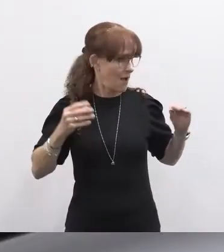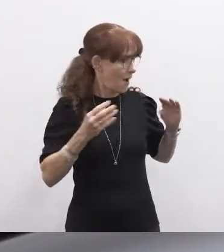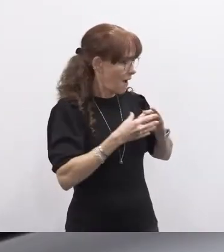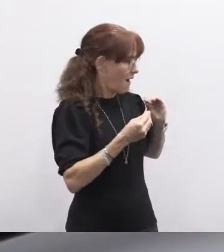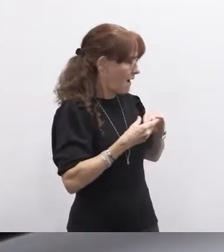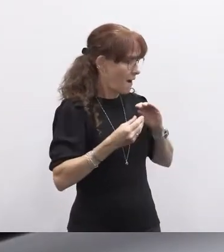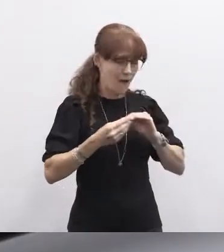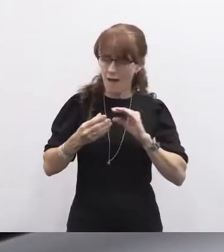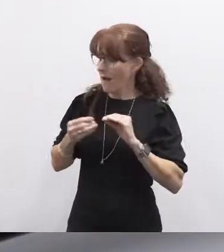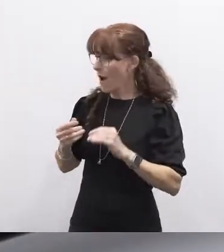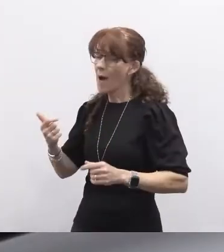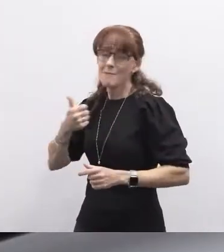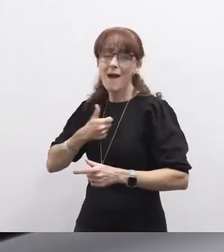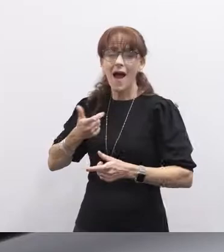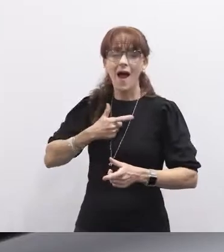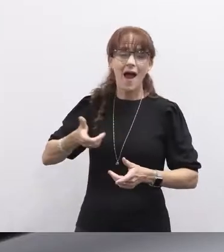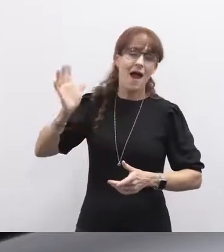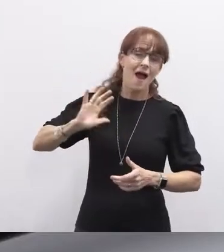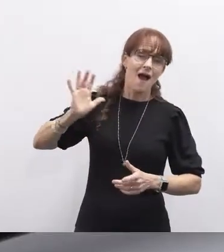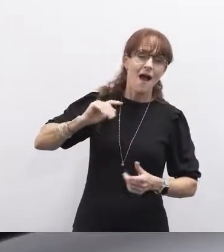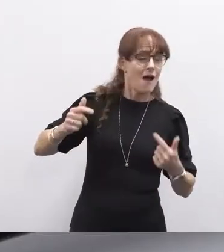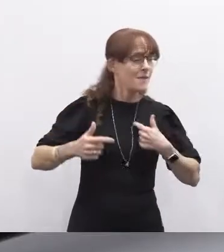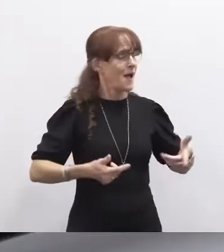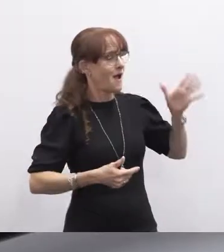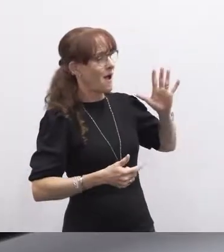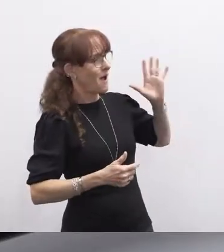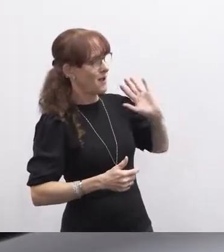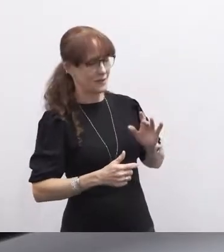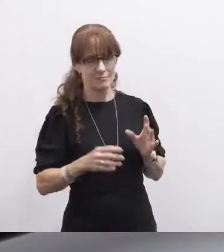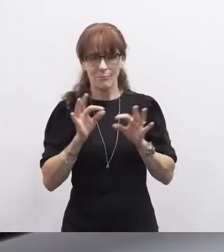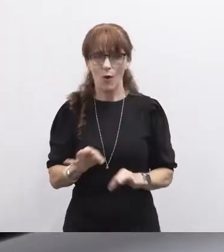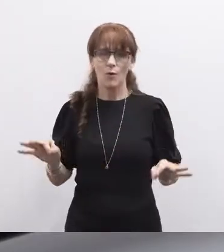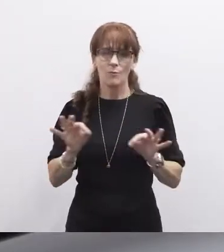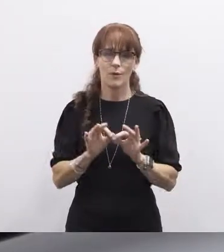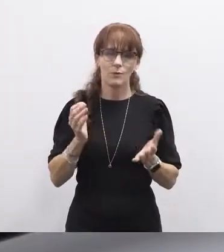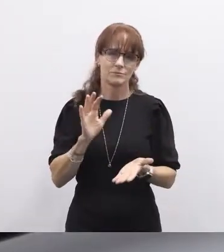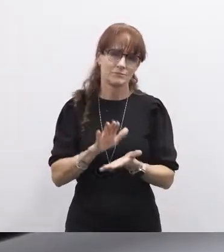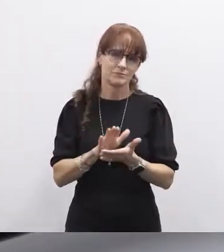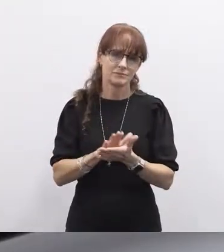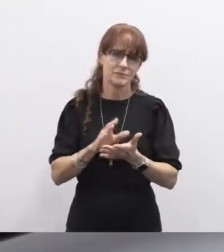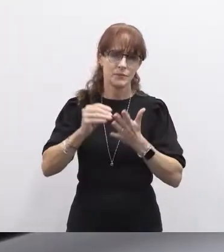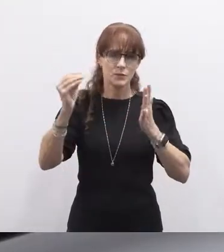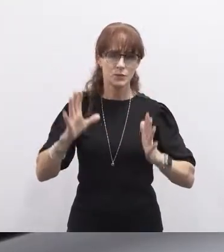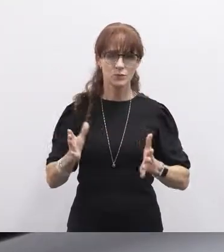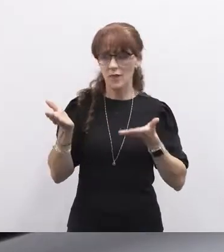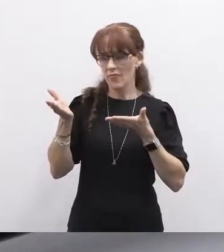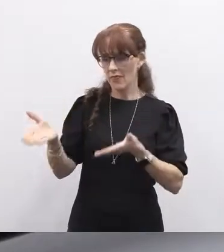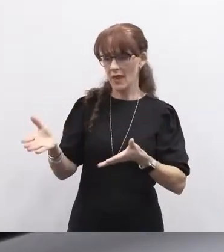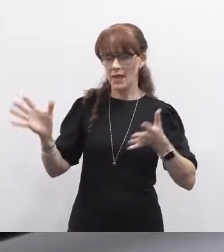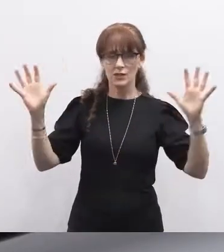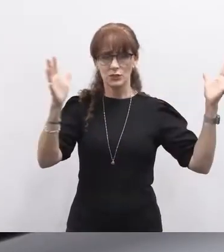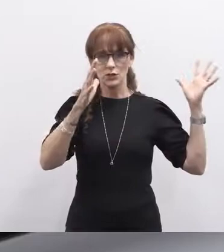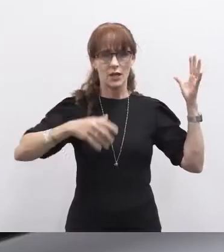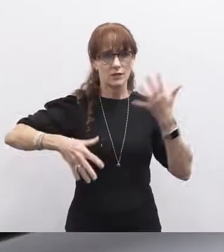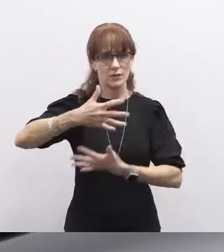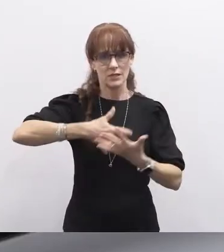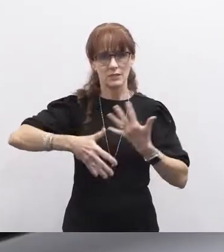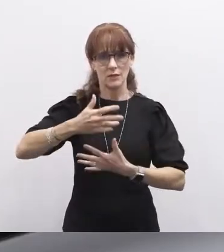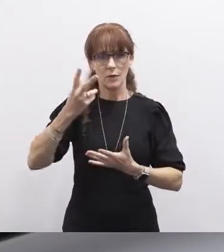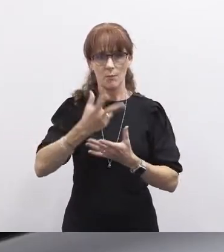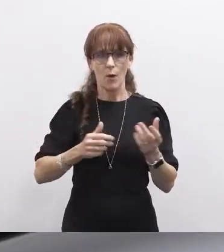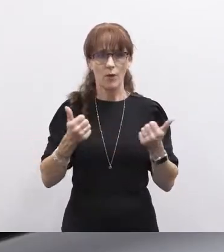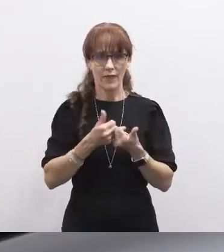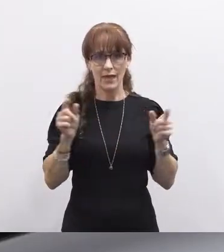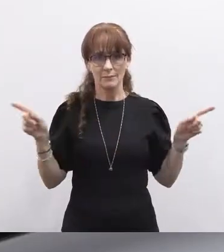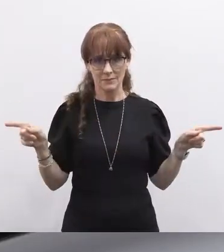stories of when they were in school, which I love. But most importantly, I just want to lift up our students who were there to cheer each other on at both games.